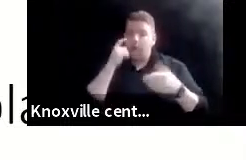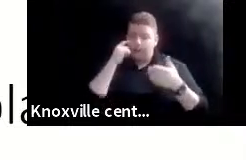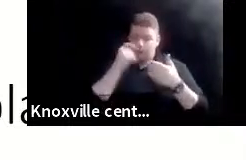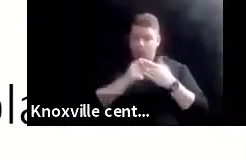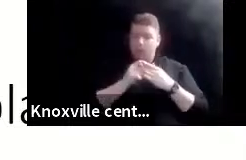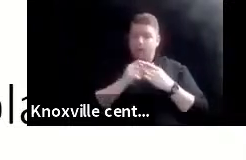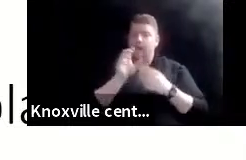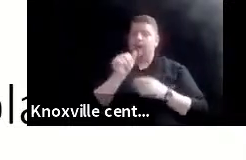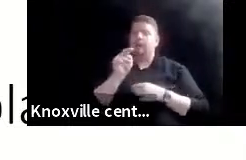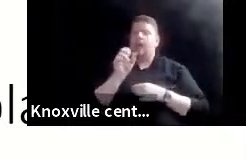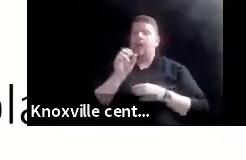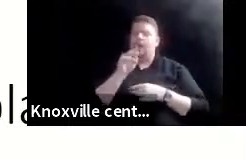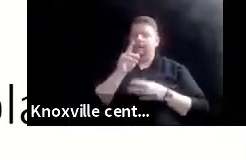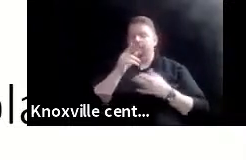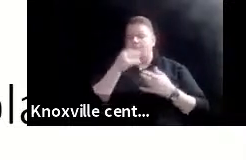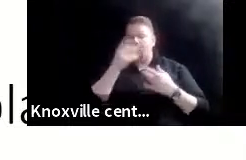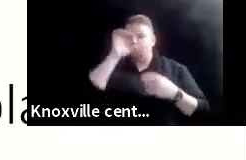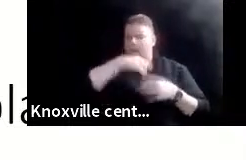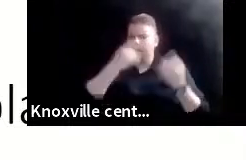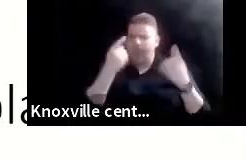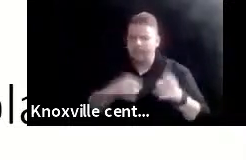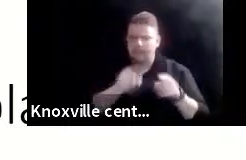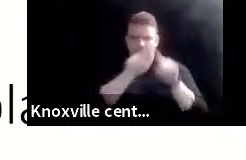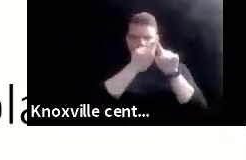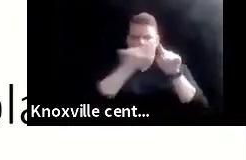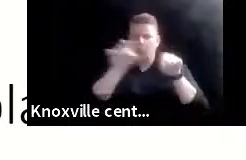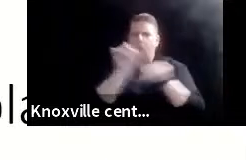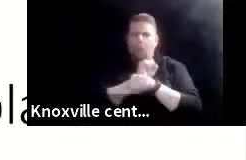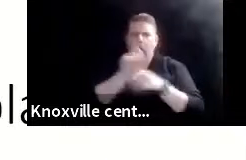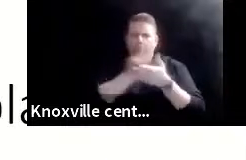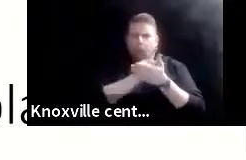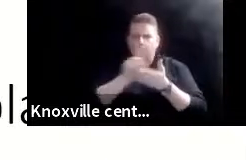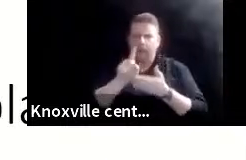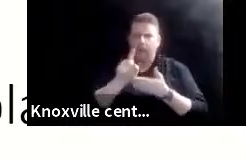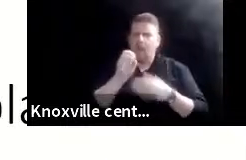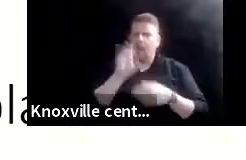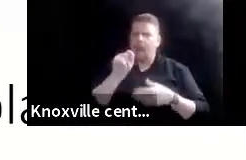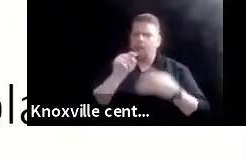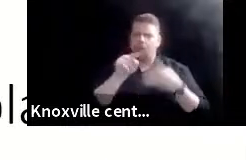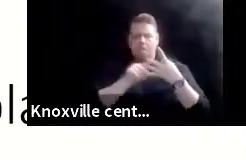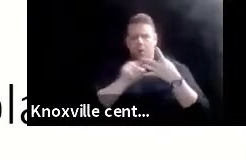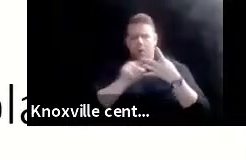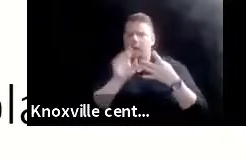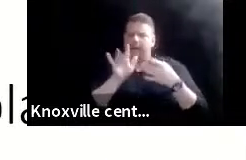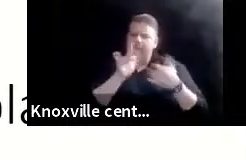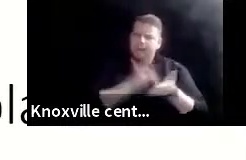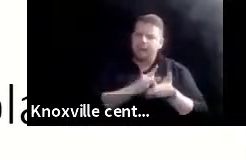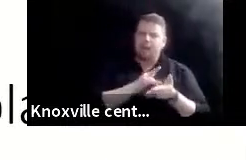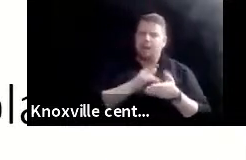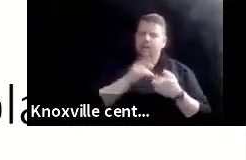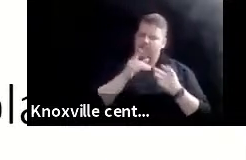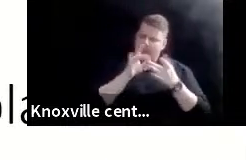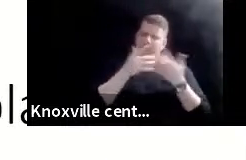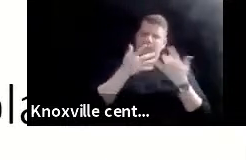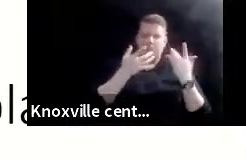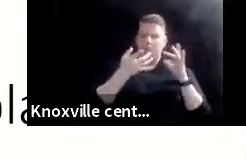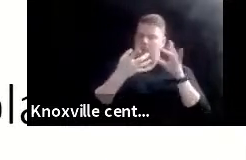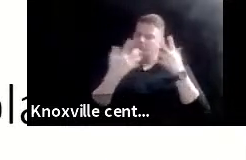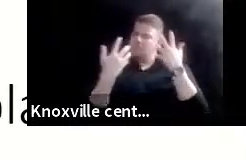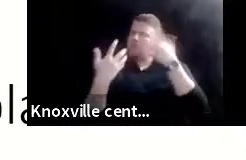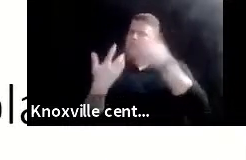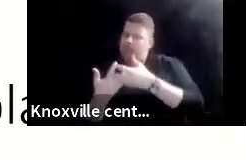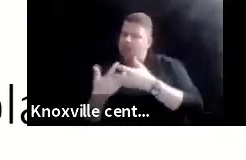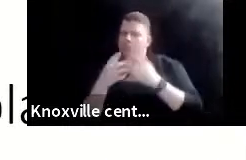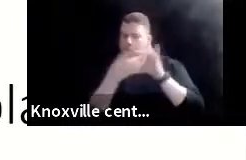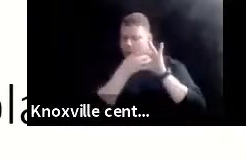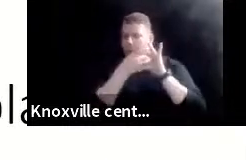data anomaly that lasts a whole work week in mid-October that kind of lines up with the correlates